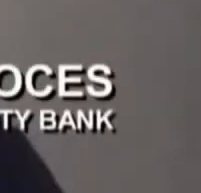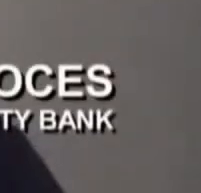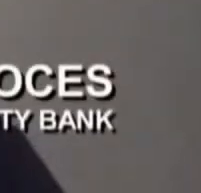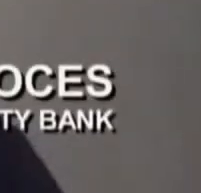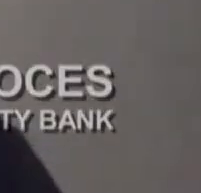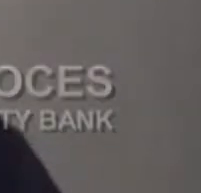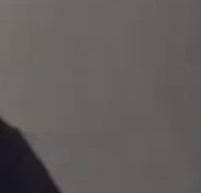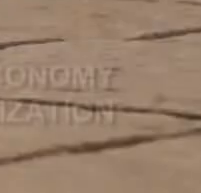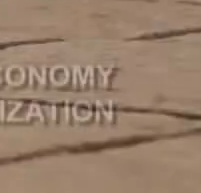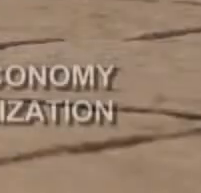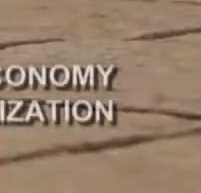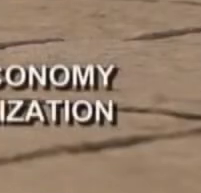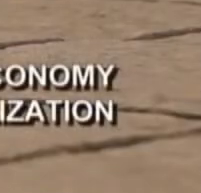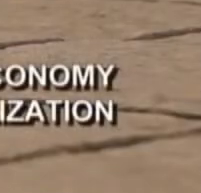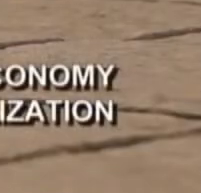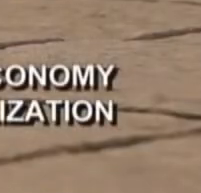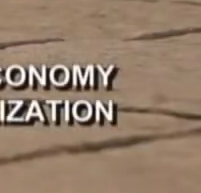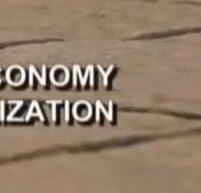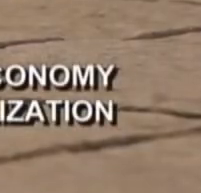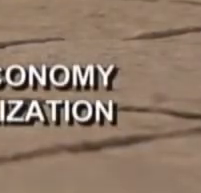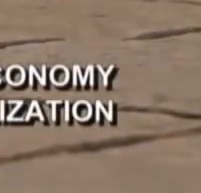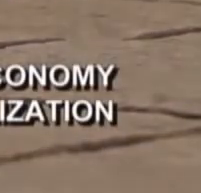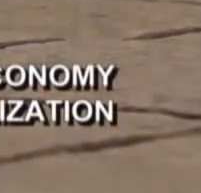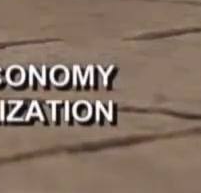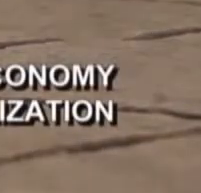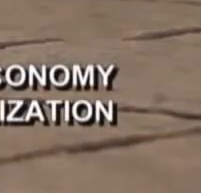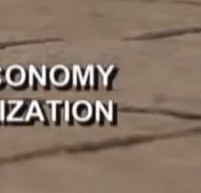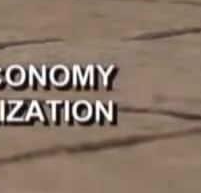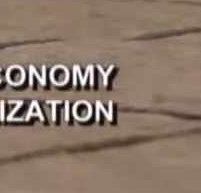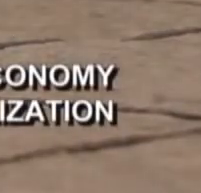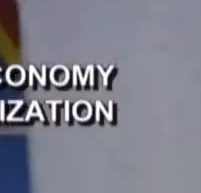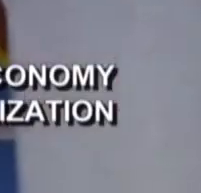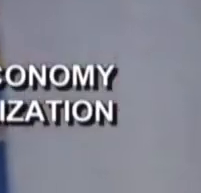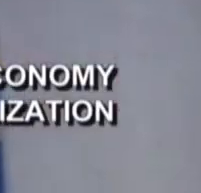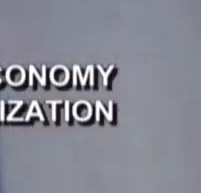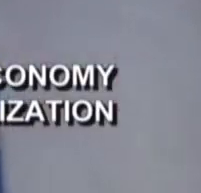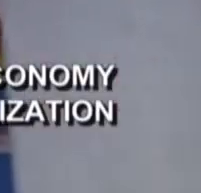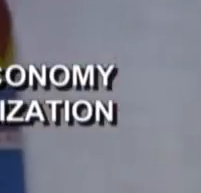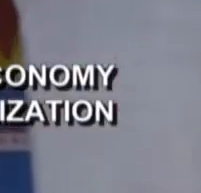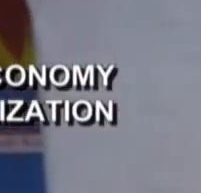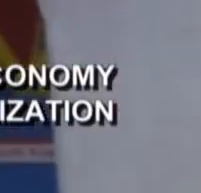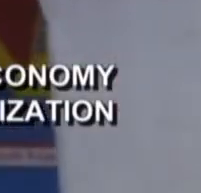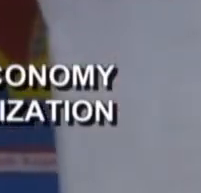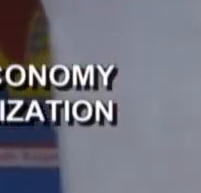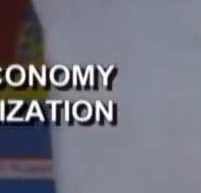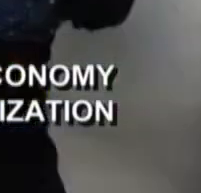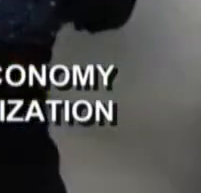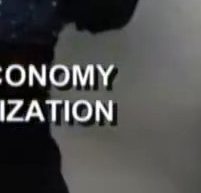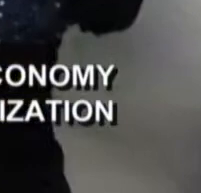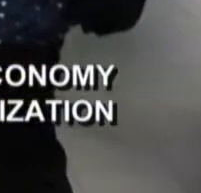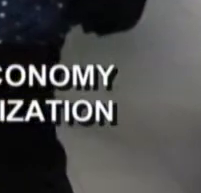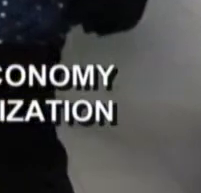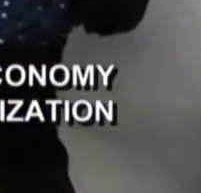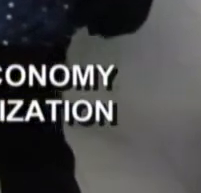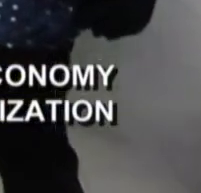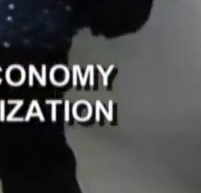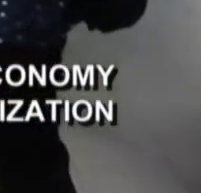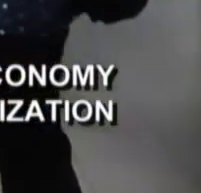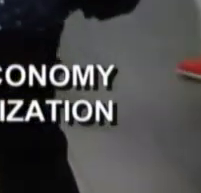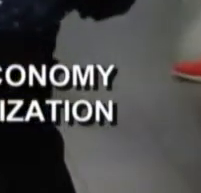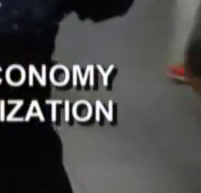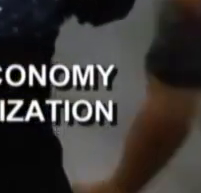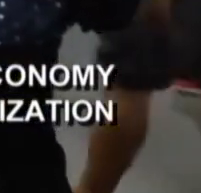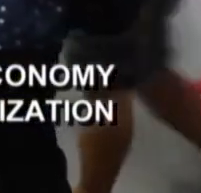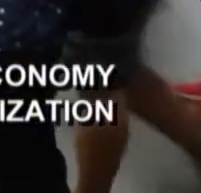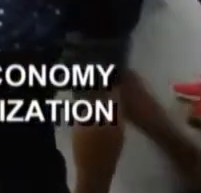Mobility will be key to recovery because we have relaxed some of our quarantine methods now, and we